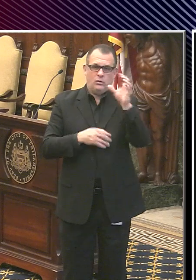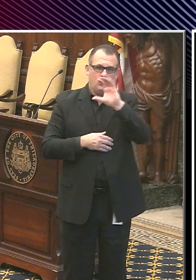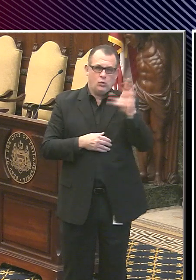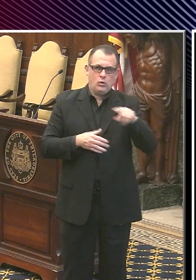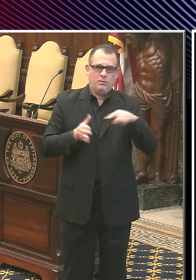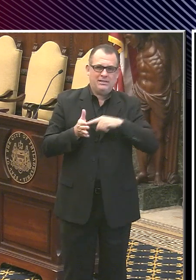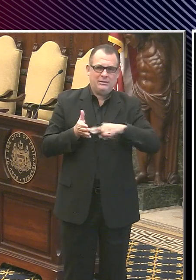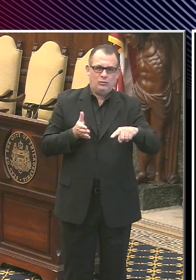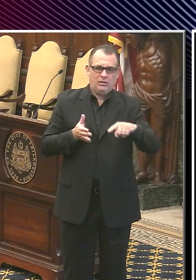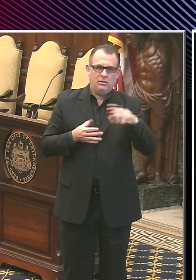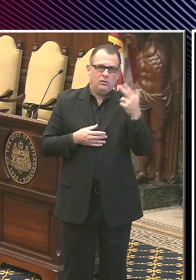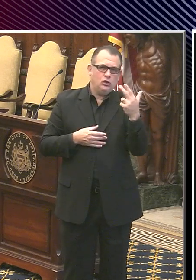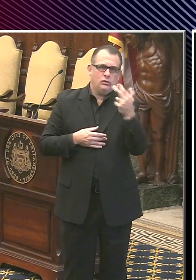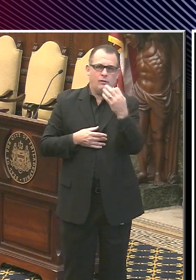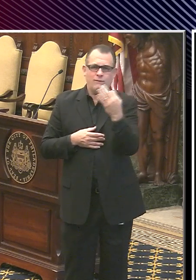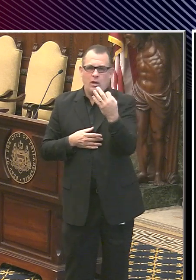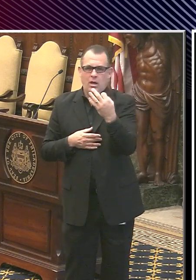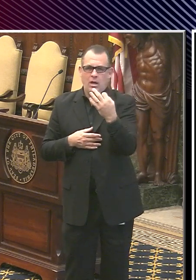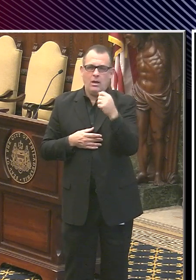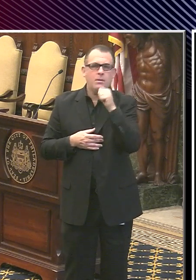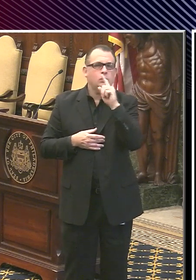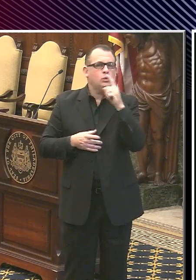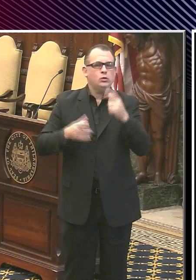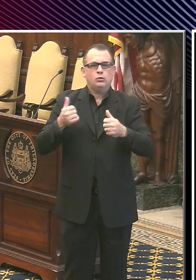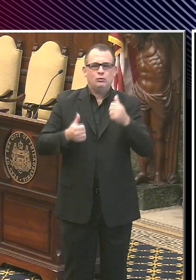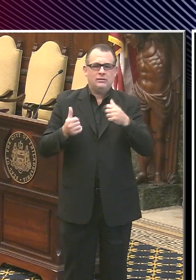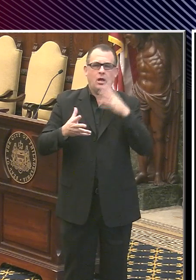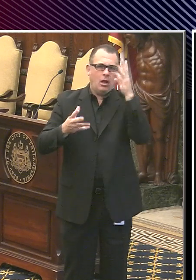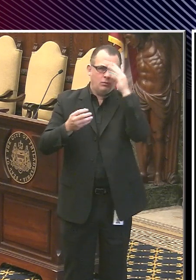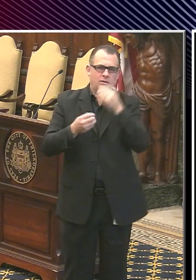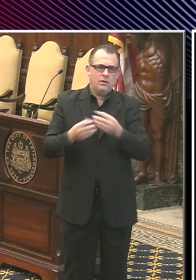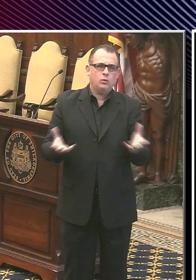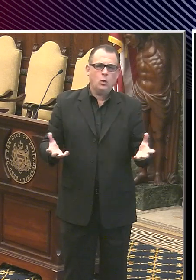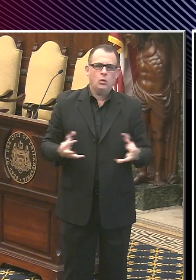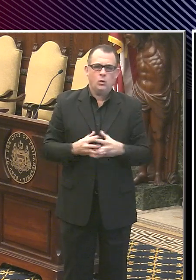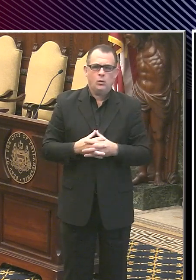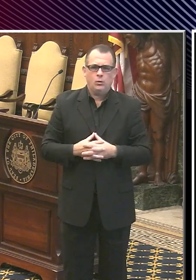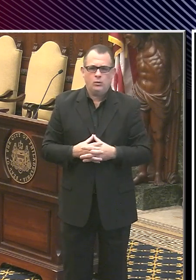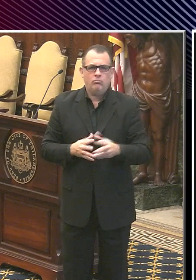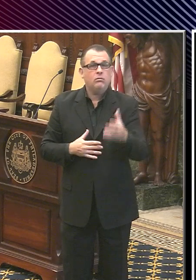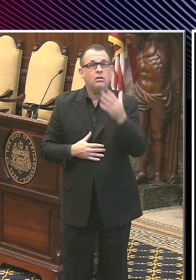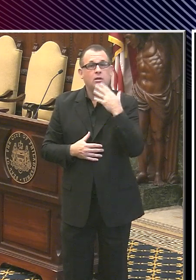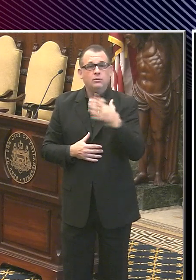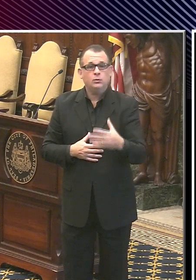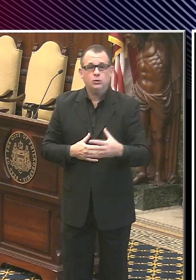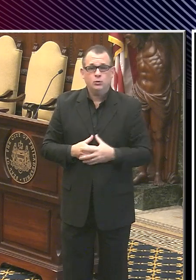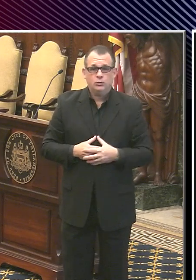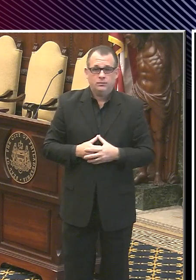date is to be determined, so we will put that information out by advisory. Thank you.